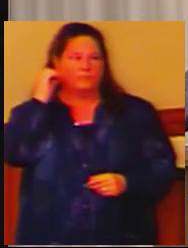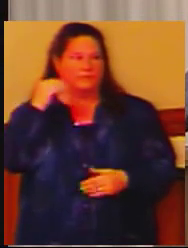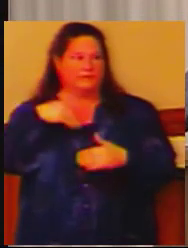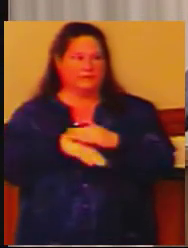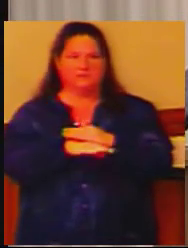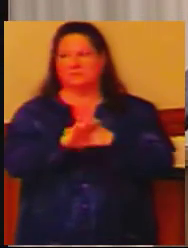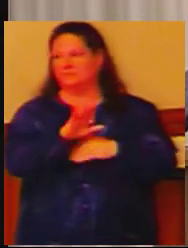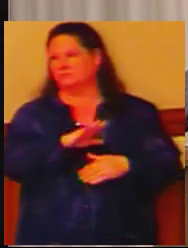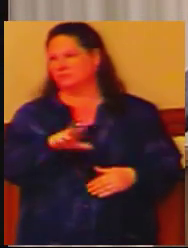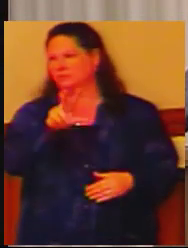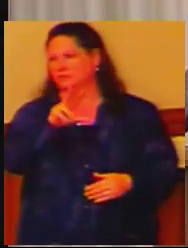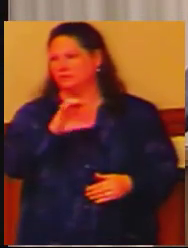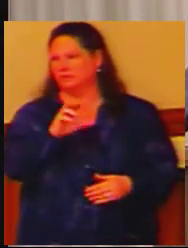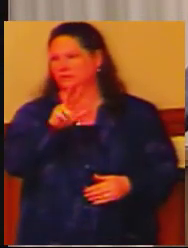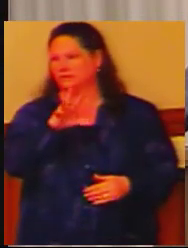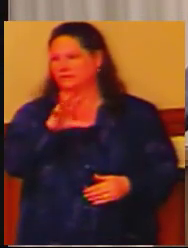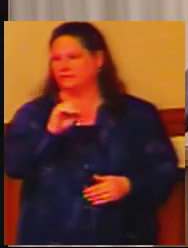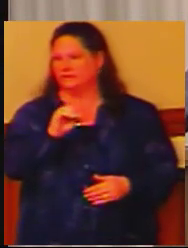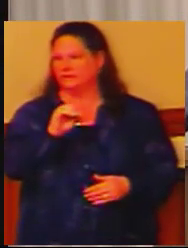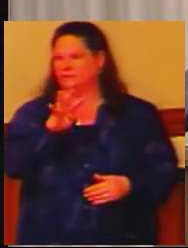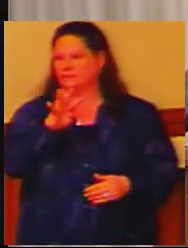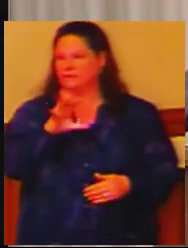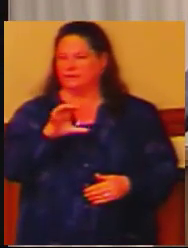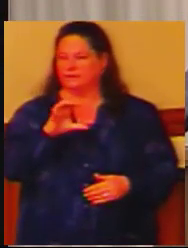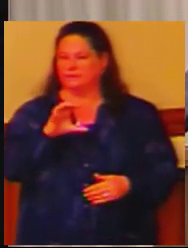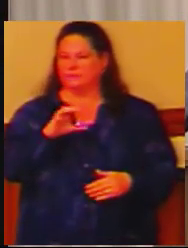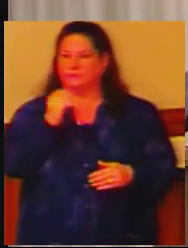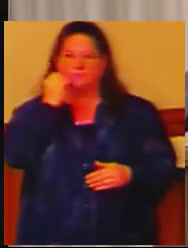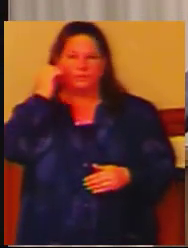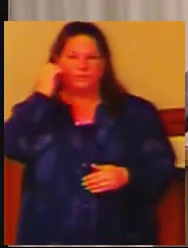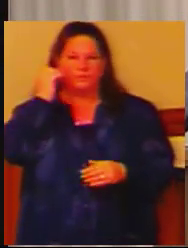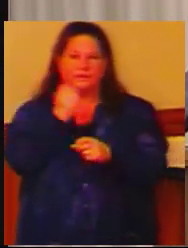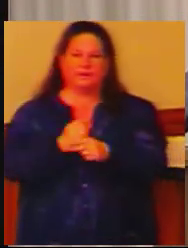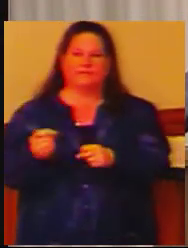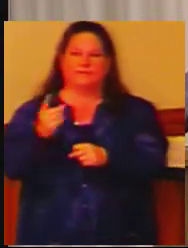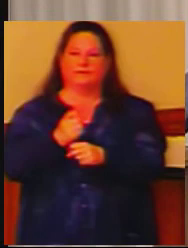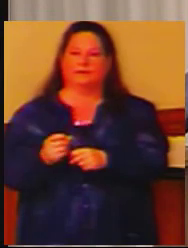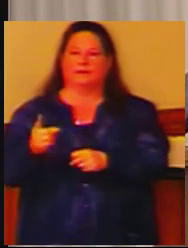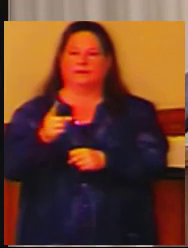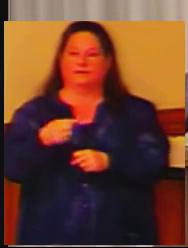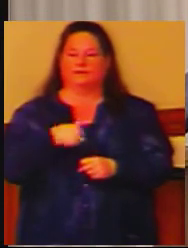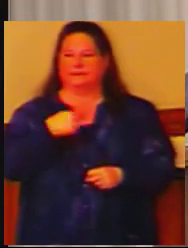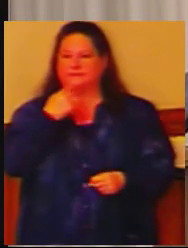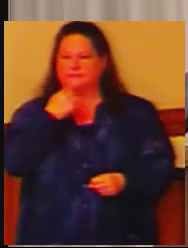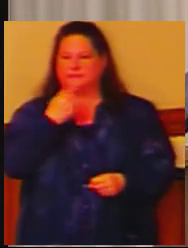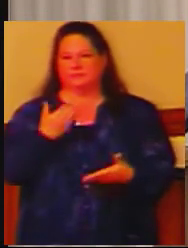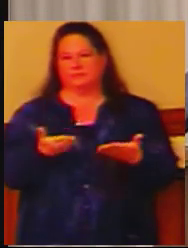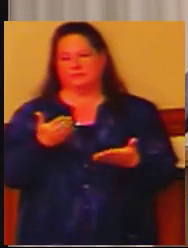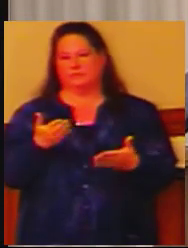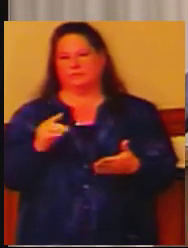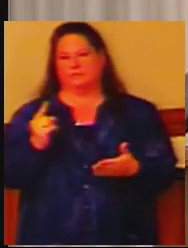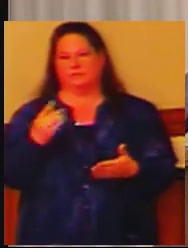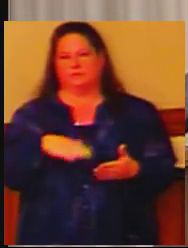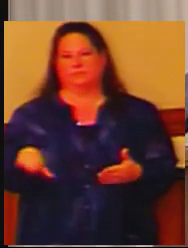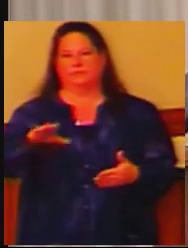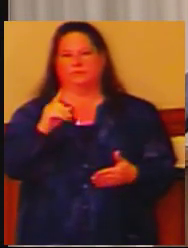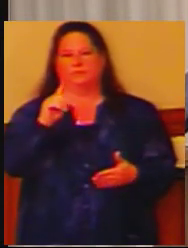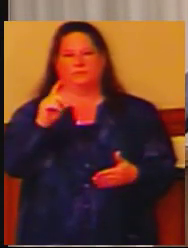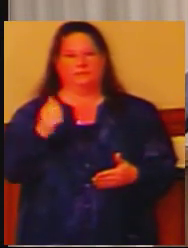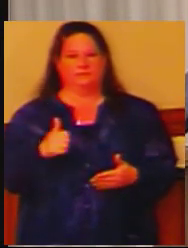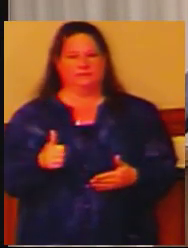300 to 350, 400 homes a year. And I would say There's only about